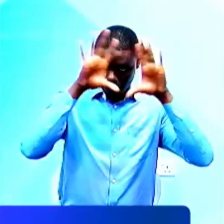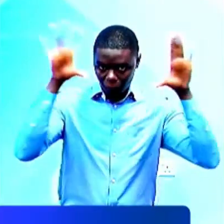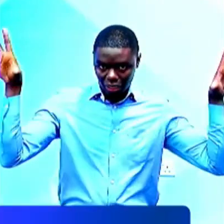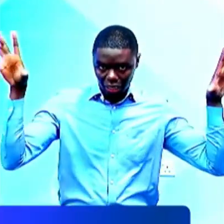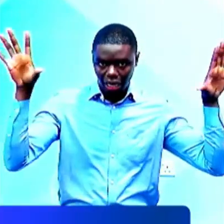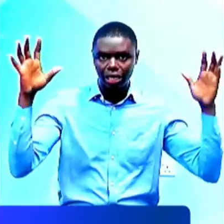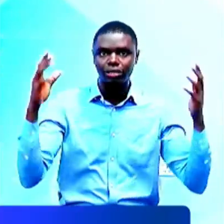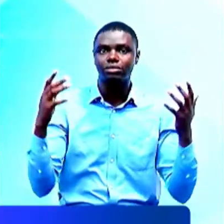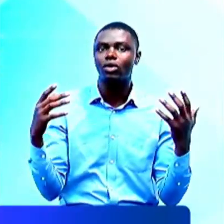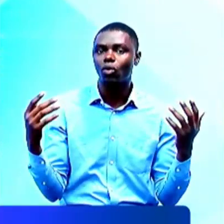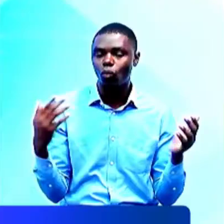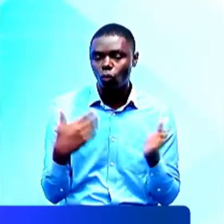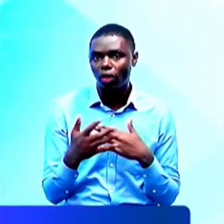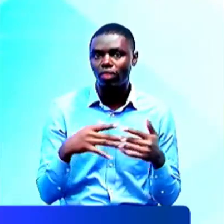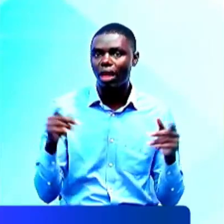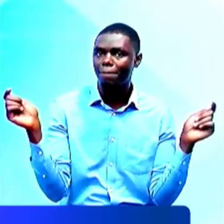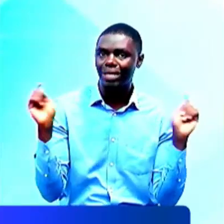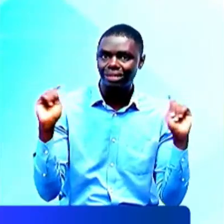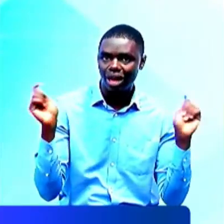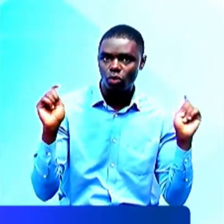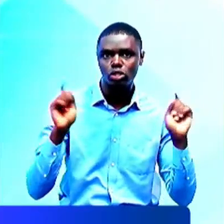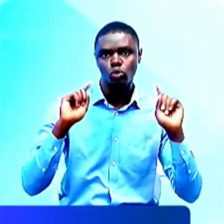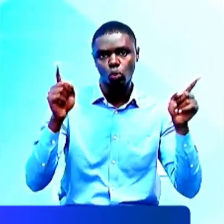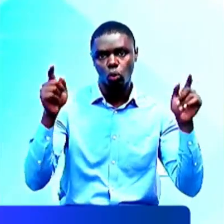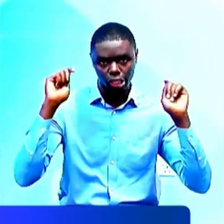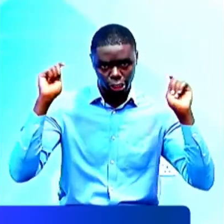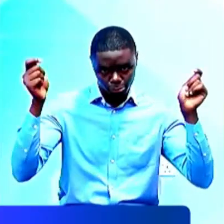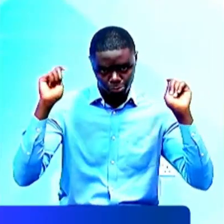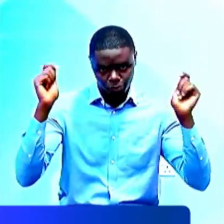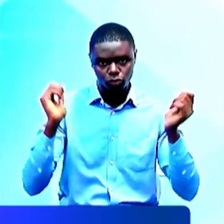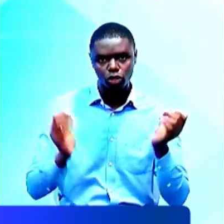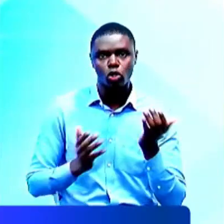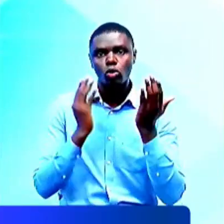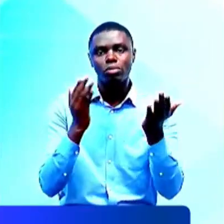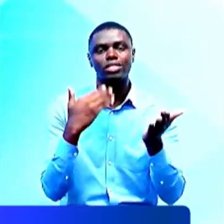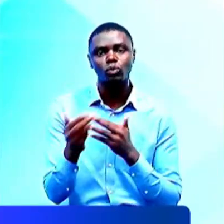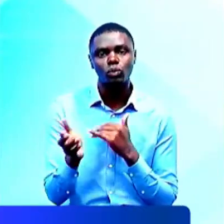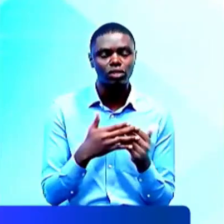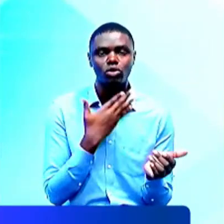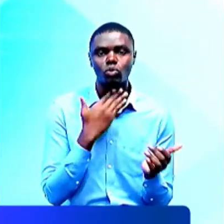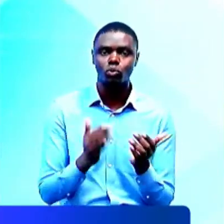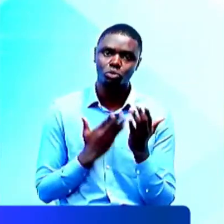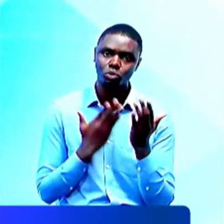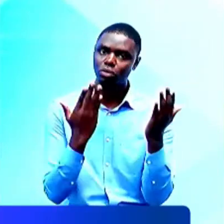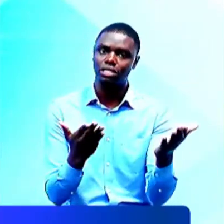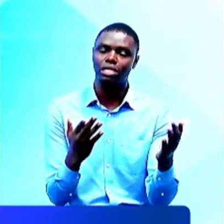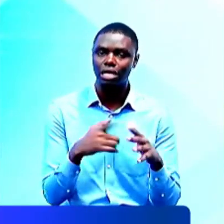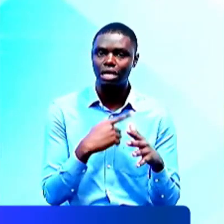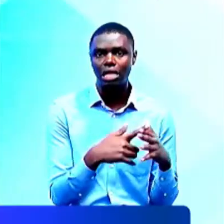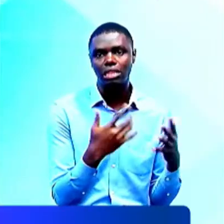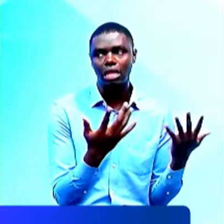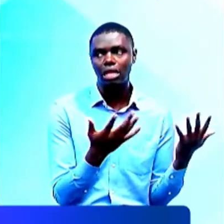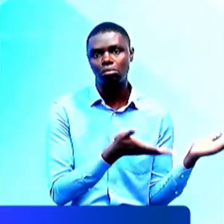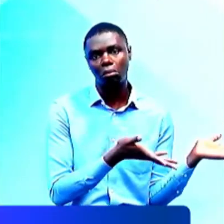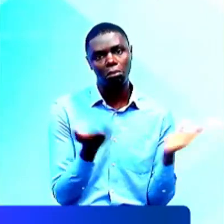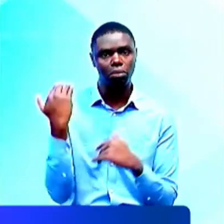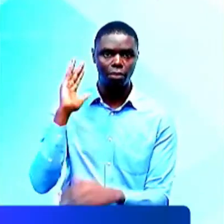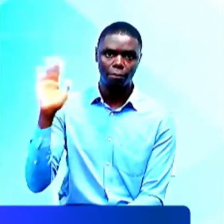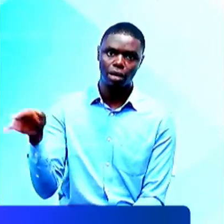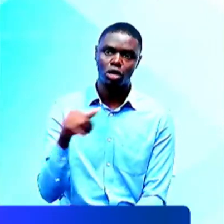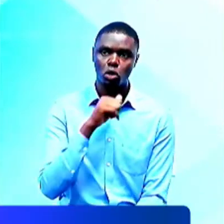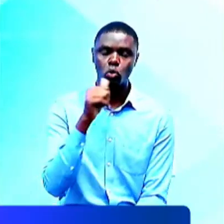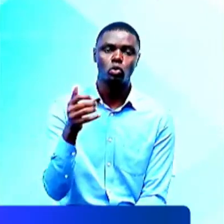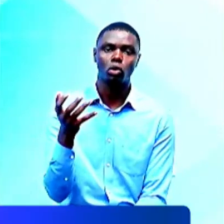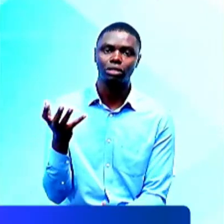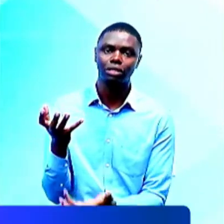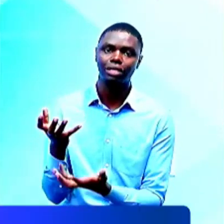ni matawi. Yeah. You carry it. You go there. You present whatever you wanted to present. Then you walk back. Yes. You don't go with